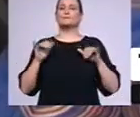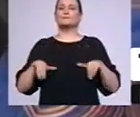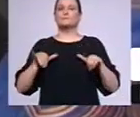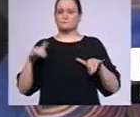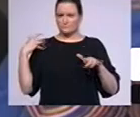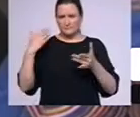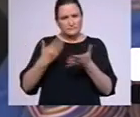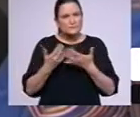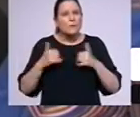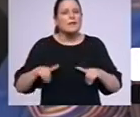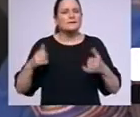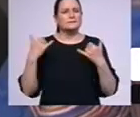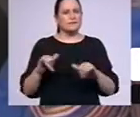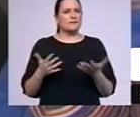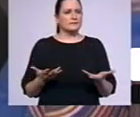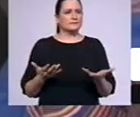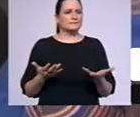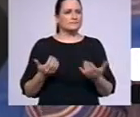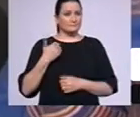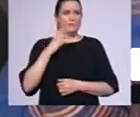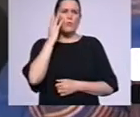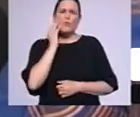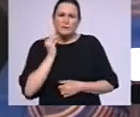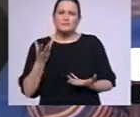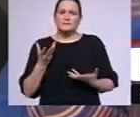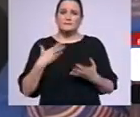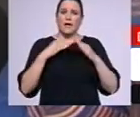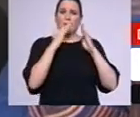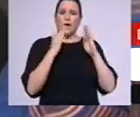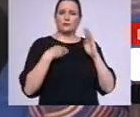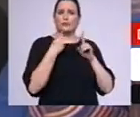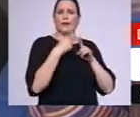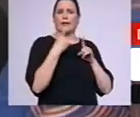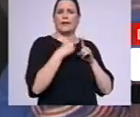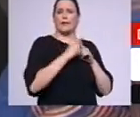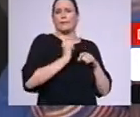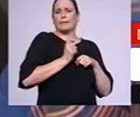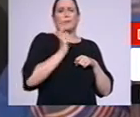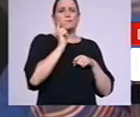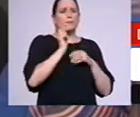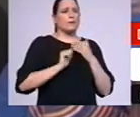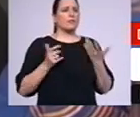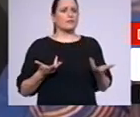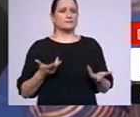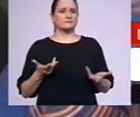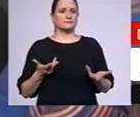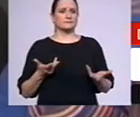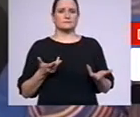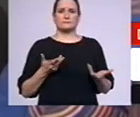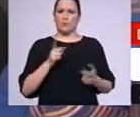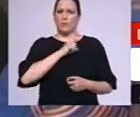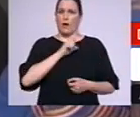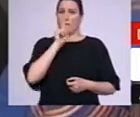Ngicela indlu ukuthi ngiphiwe indlu ngoba la ngihlala khona akukho right lapha sihlala khona sihlale